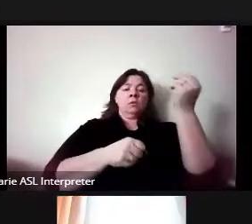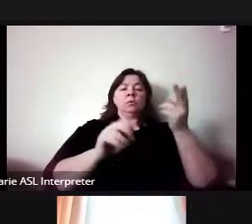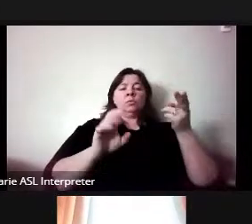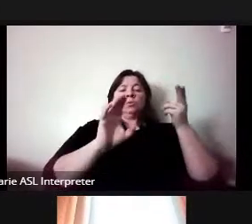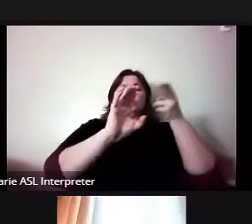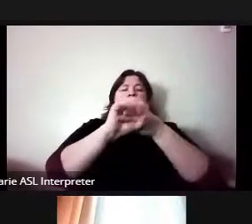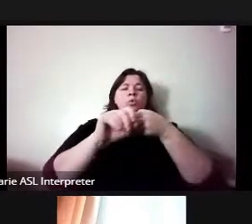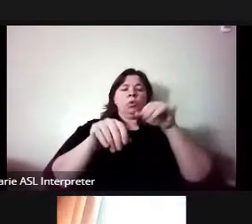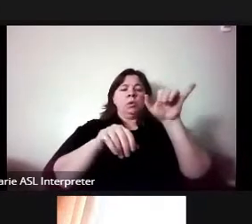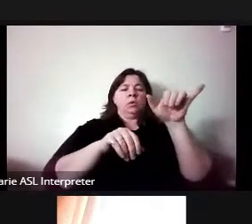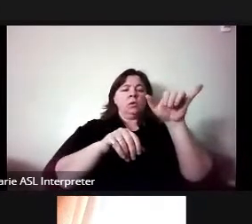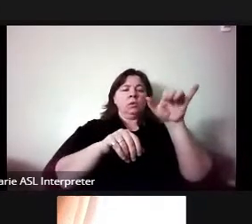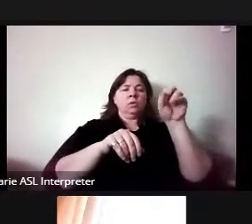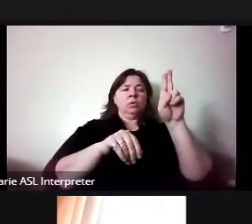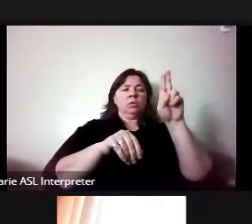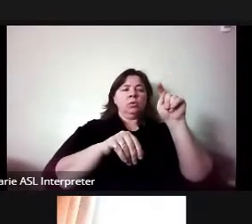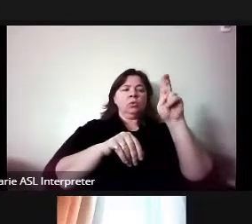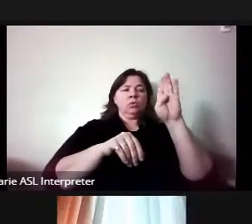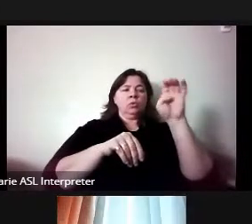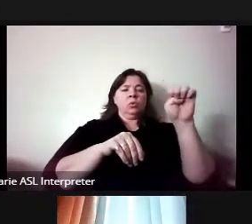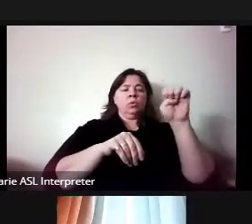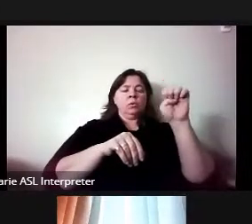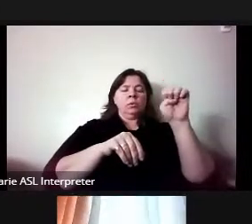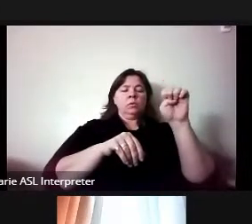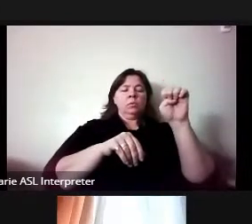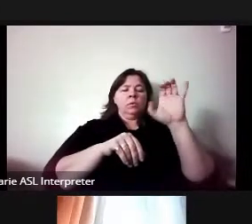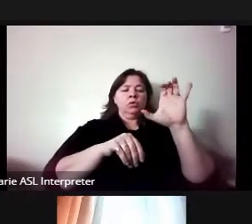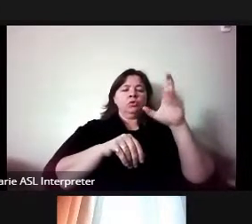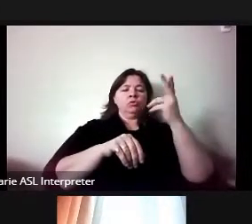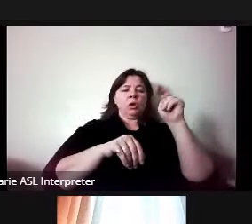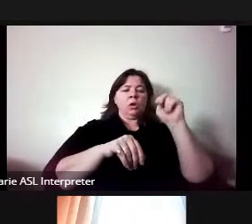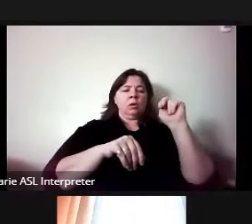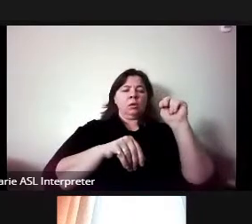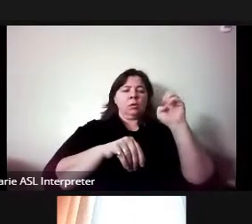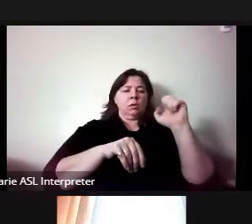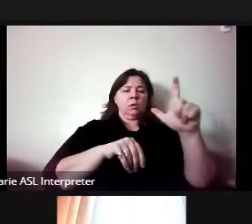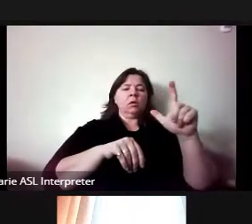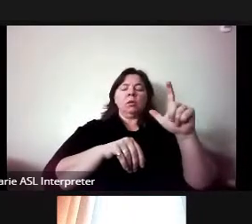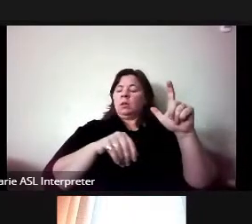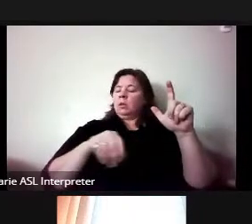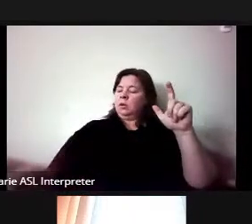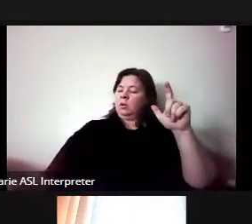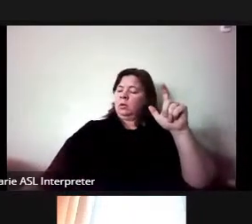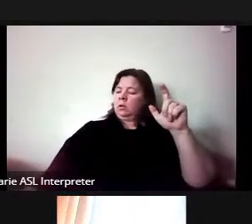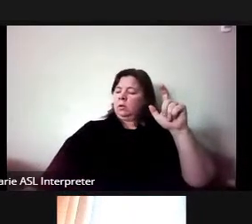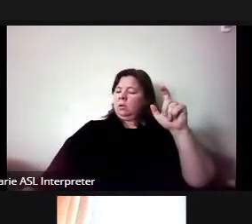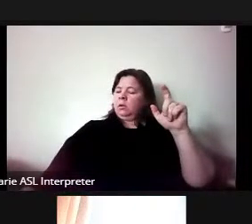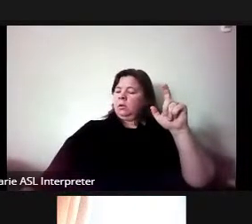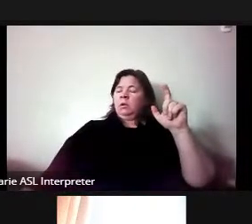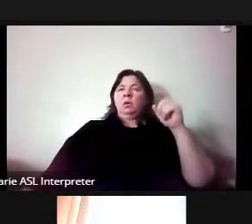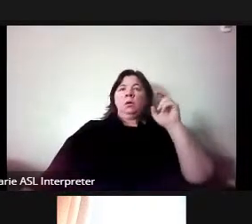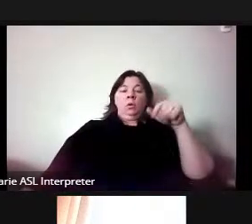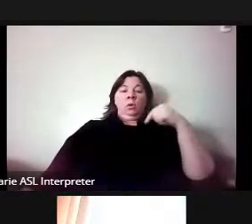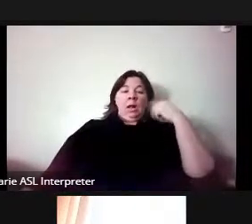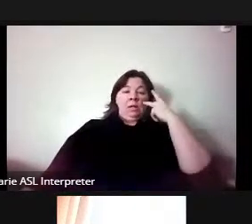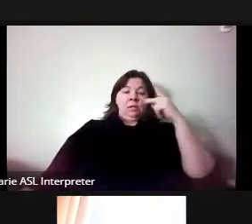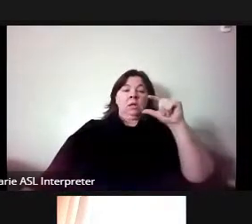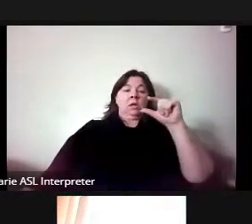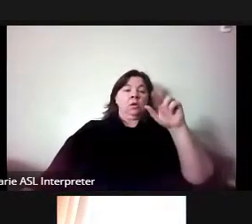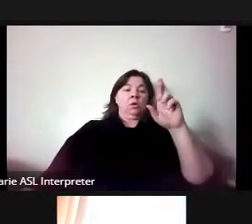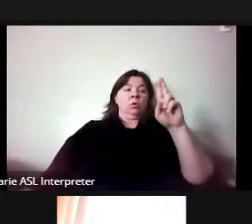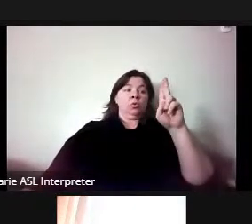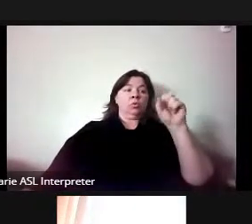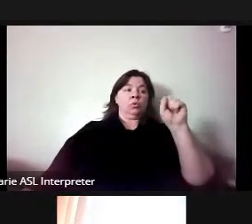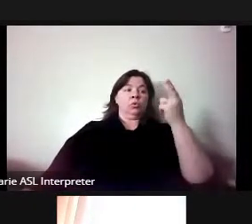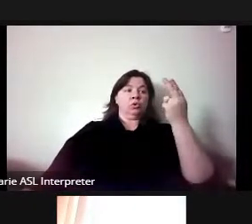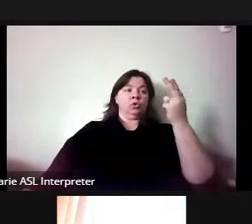channel. Thanks. Yeah, and I'm keeping an eye. I see 6 people there now. I'm still looking for, so as soon as I see GURSMINDER, I'll let him